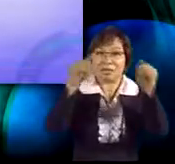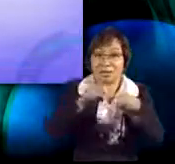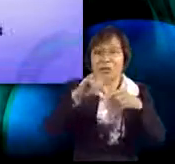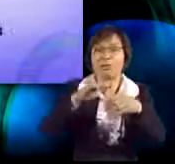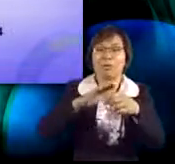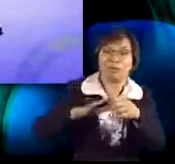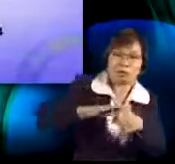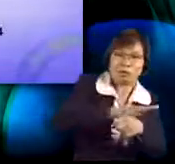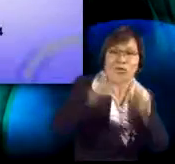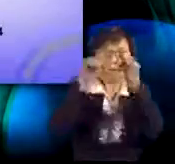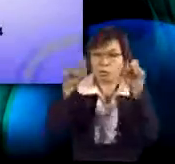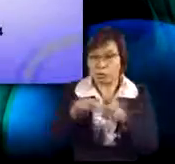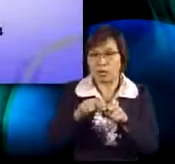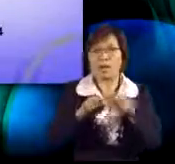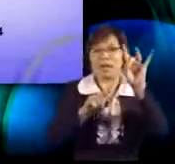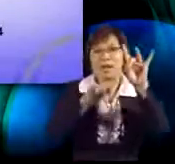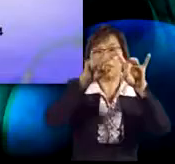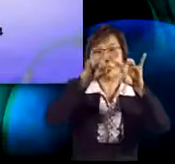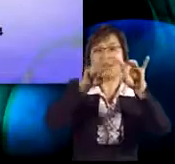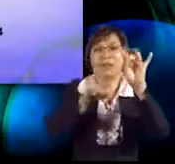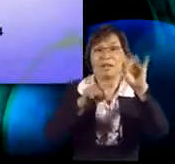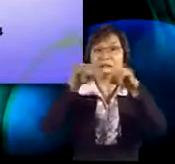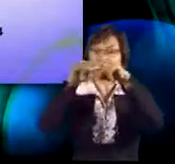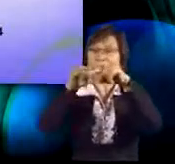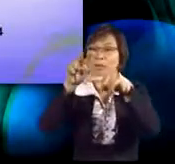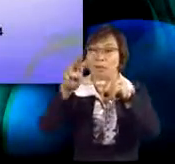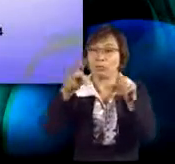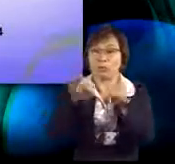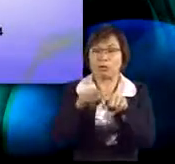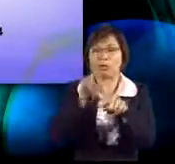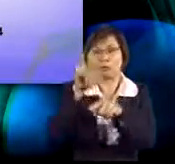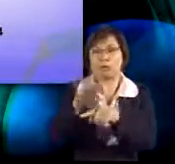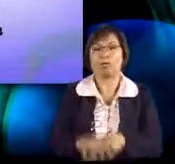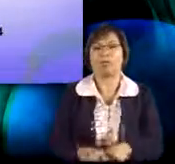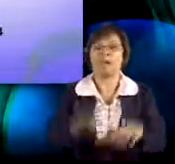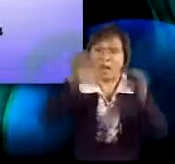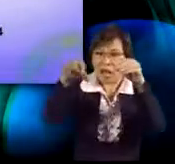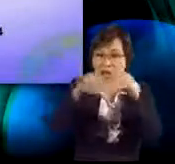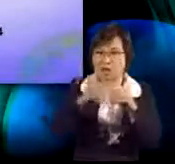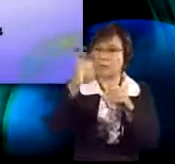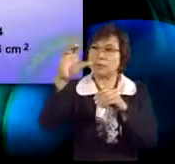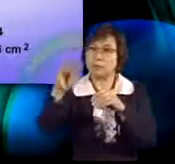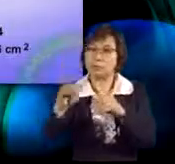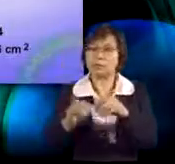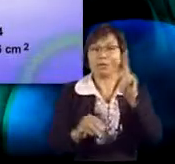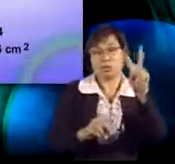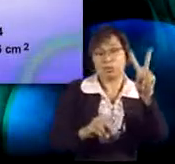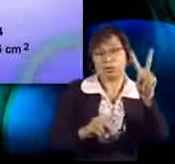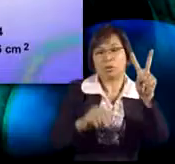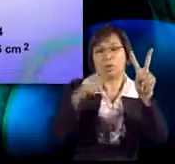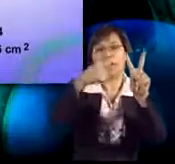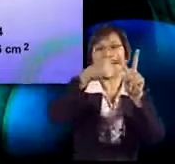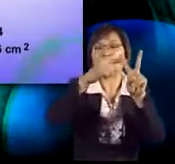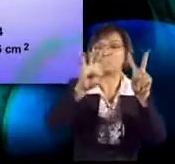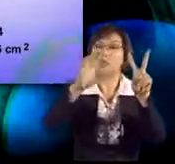8 divided by 2 equals to 4. Now let's add up the centimeters square. 2 centimeters square